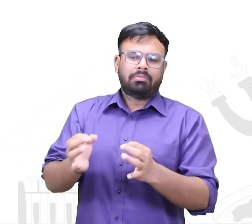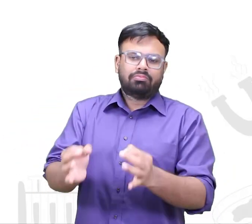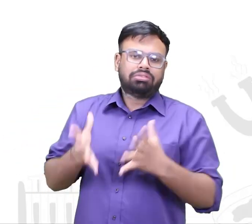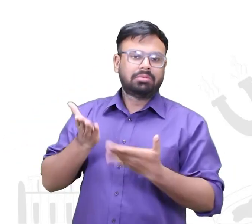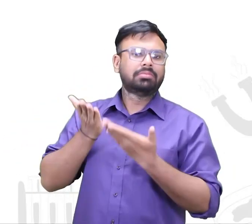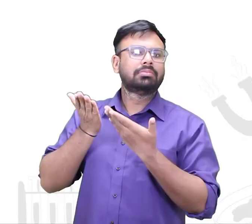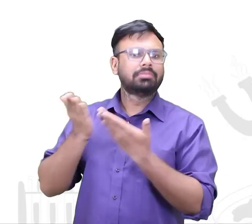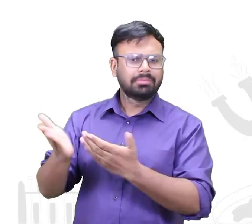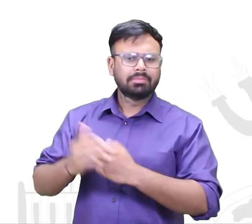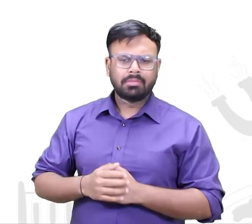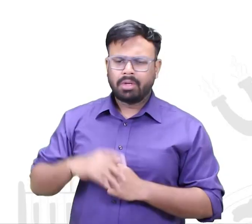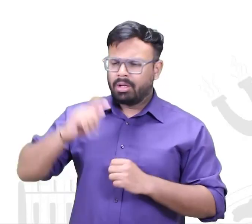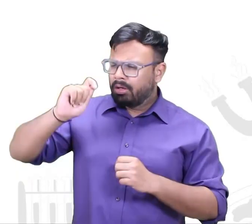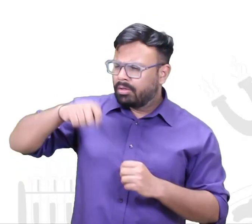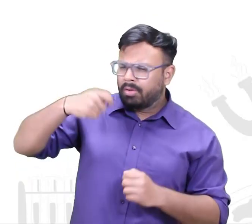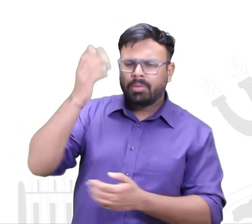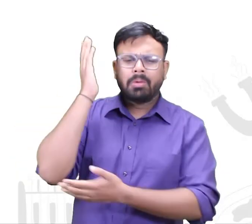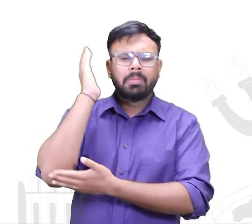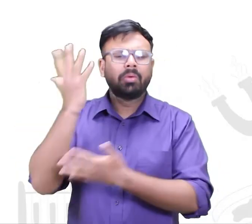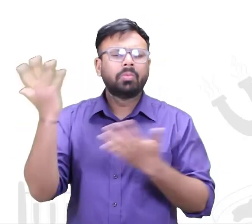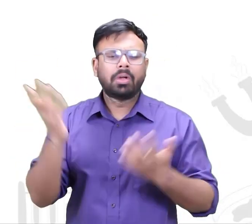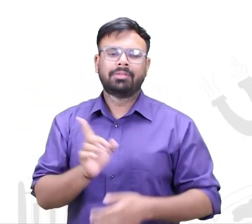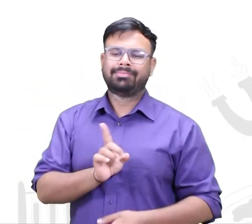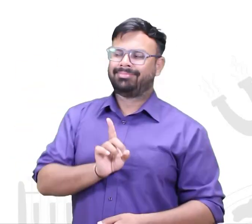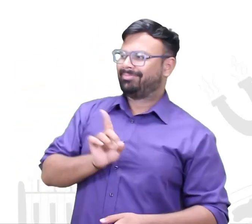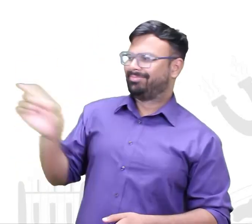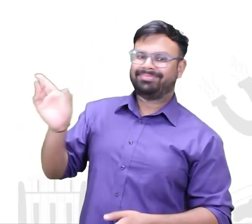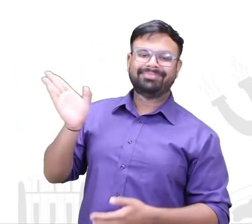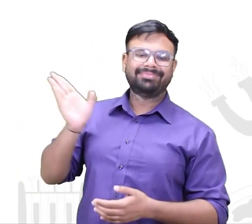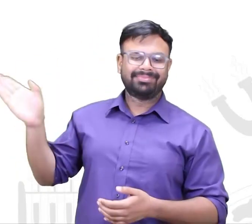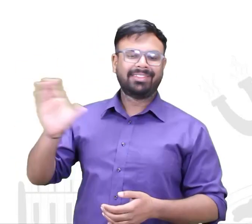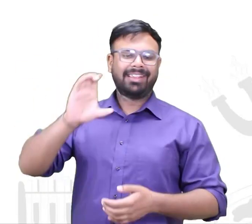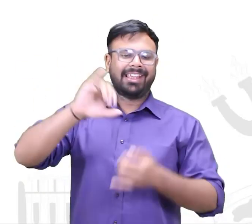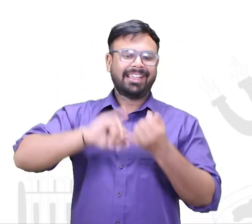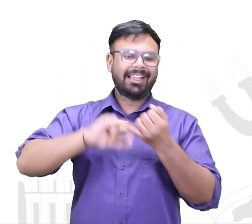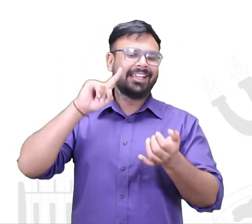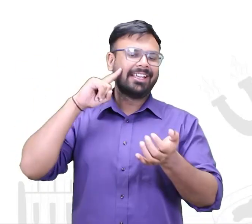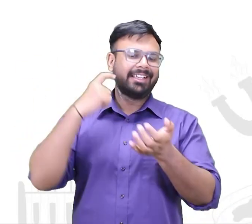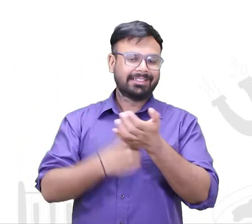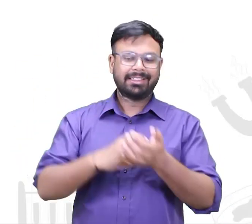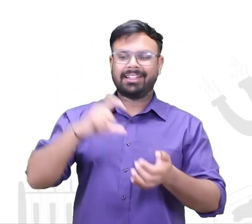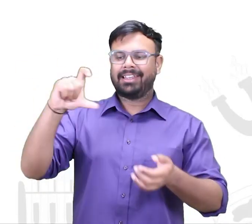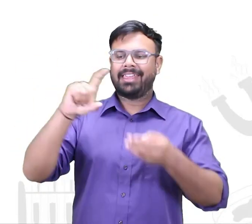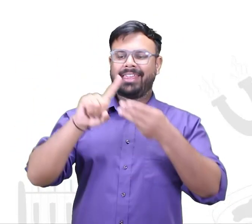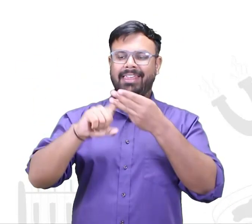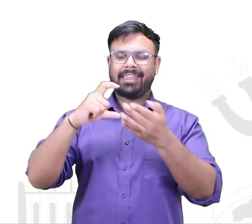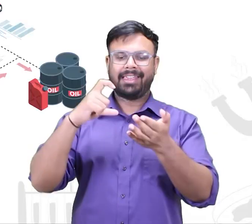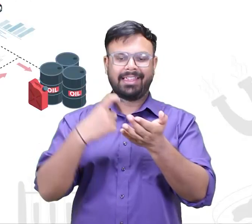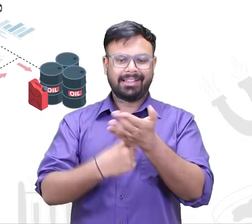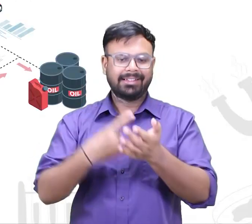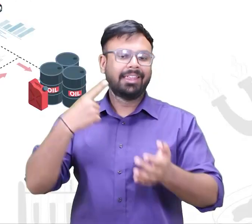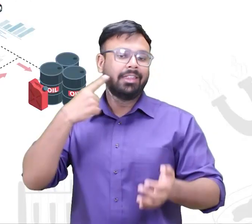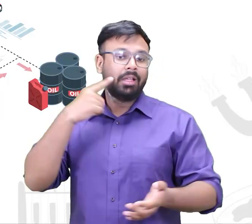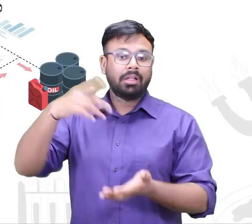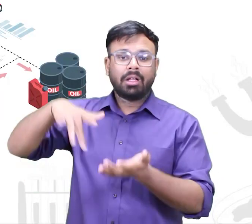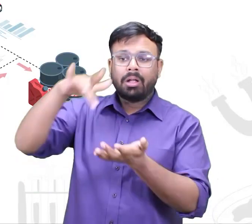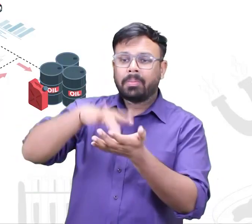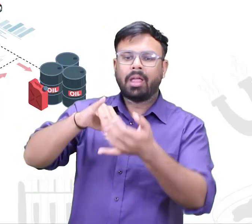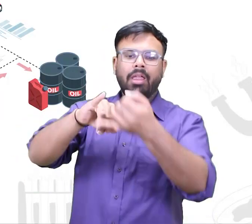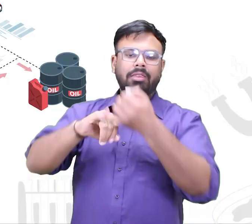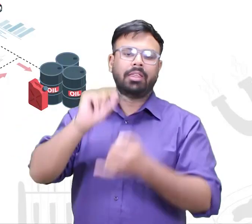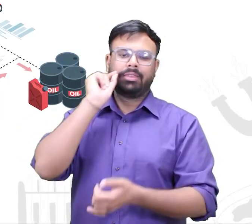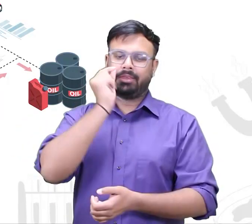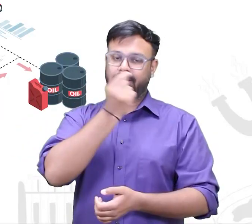power generator, fuel cell. This video is presented by Fuel Cell Division, CSIR Sikri, Chennai. India is the world's